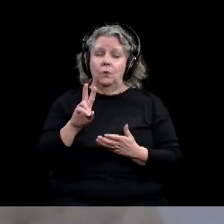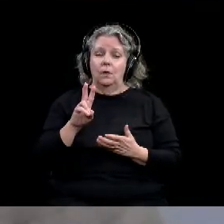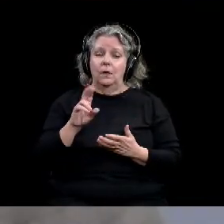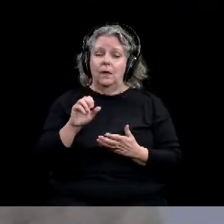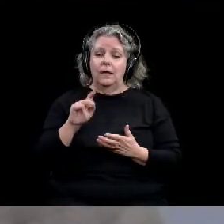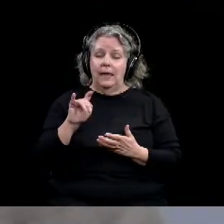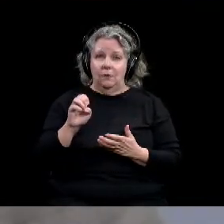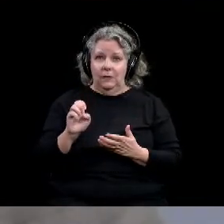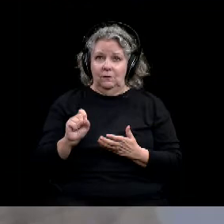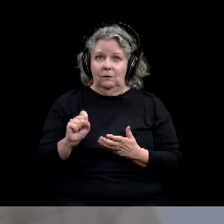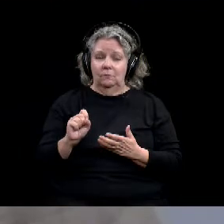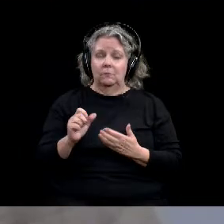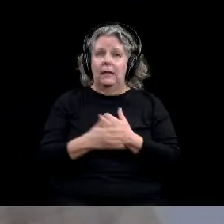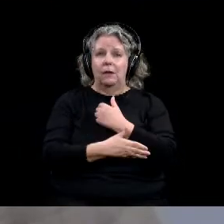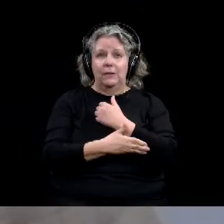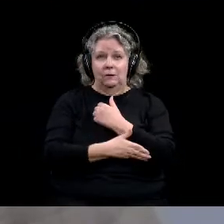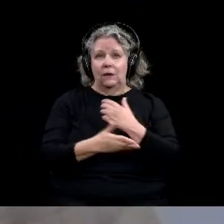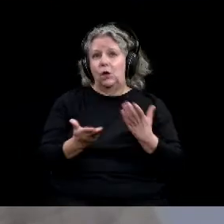approximately